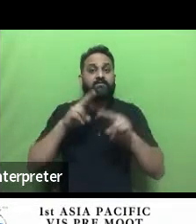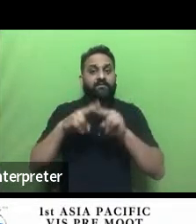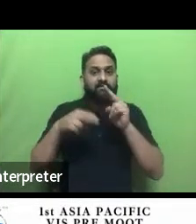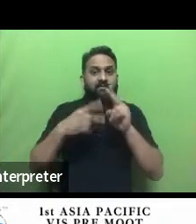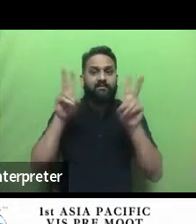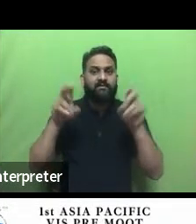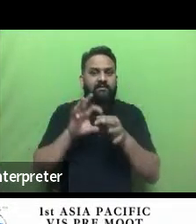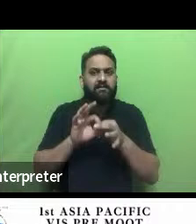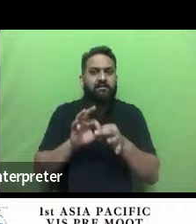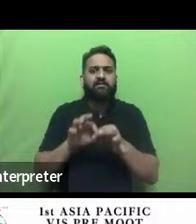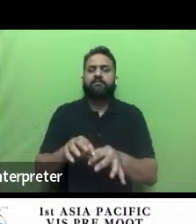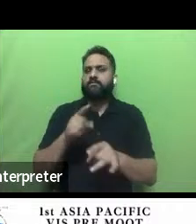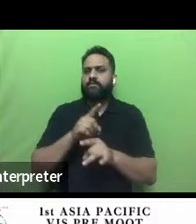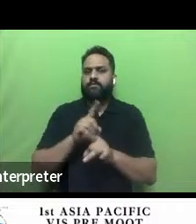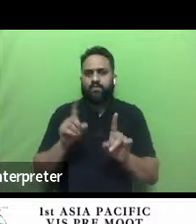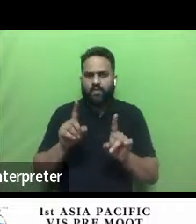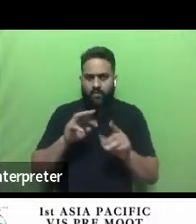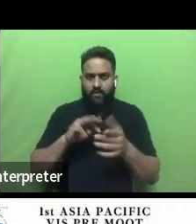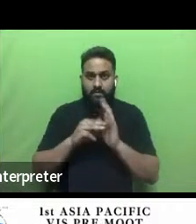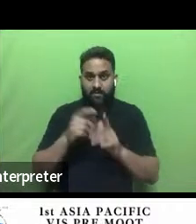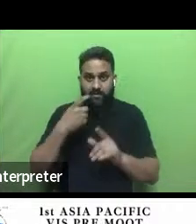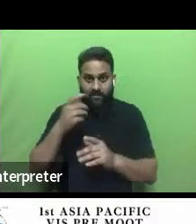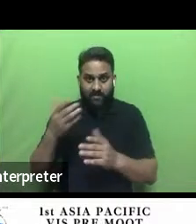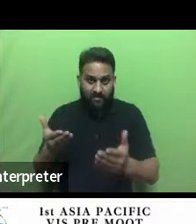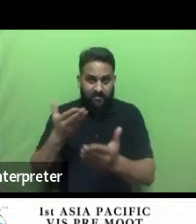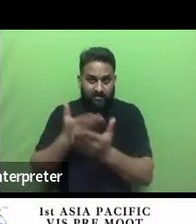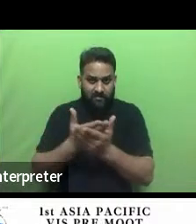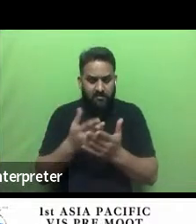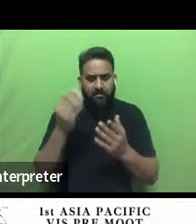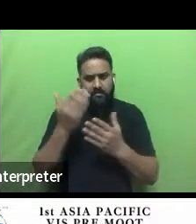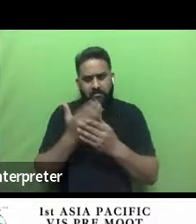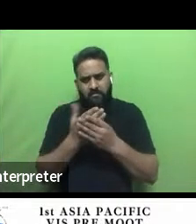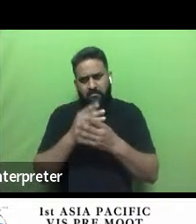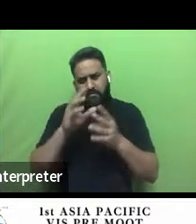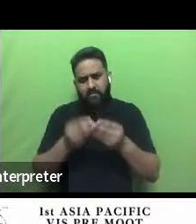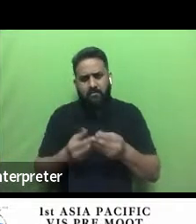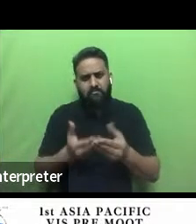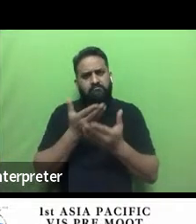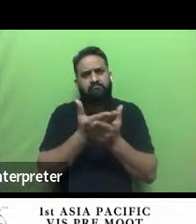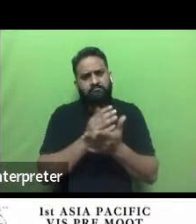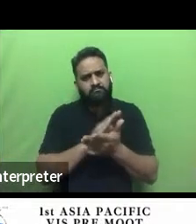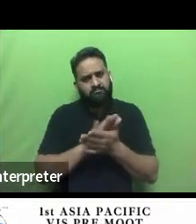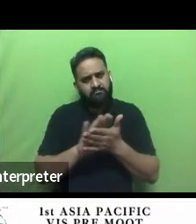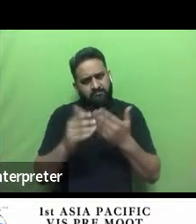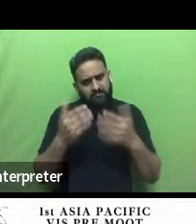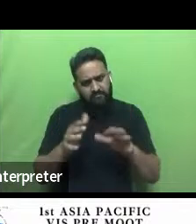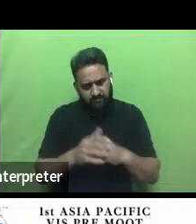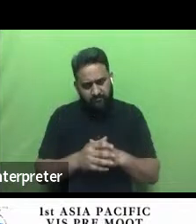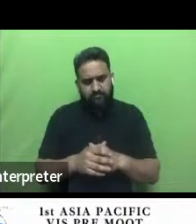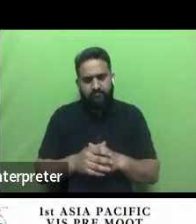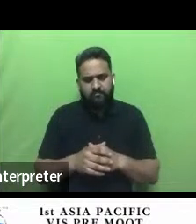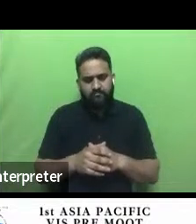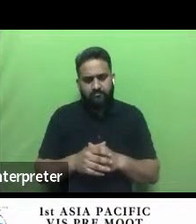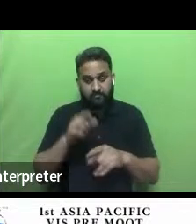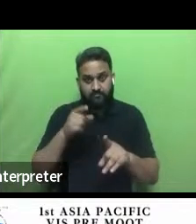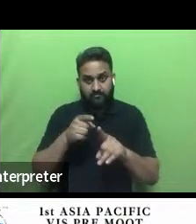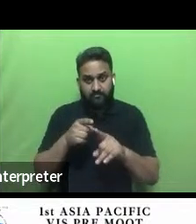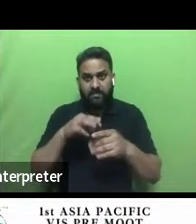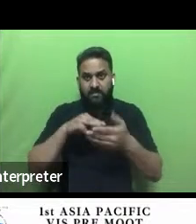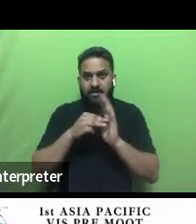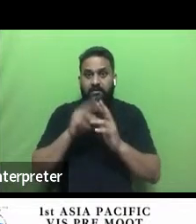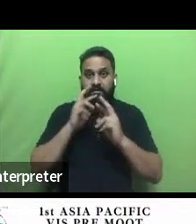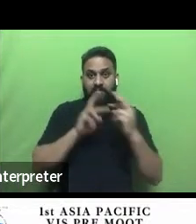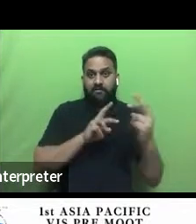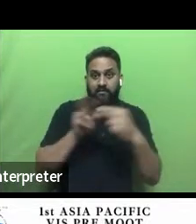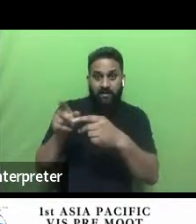institution, which is in fact what the claimant provided her with. And so there is clearly some intent to arbitrate. on the part of the respondent as